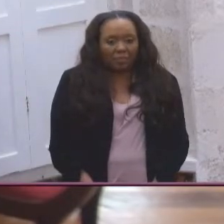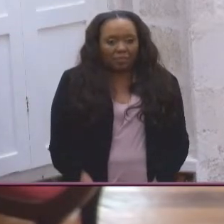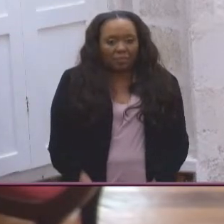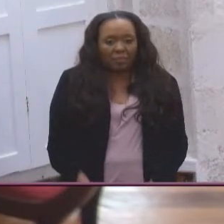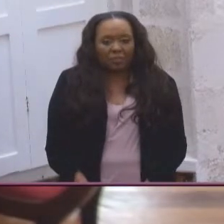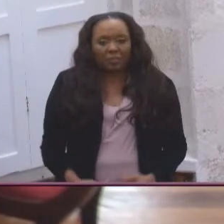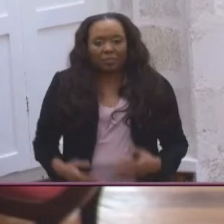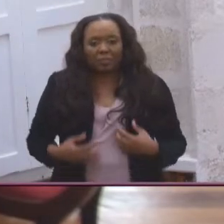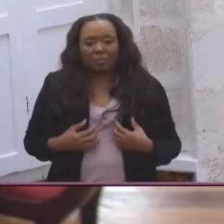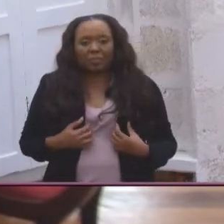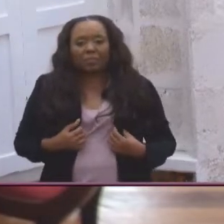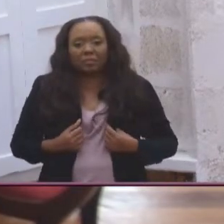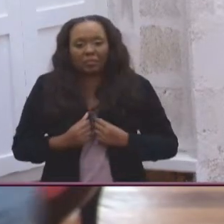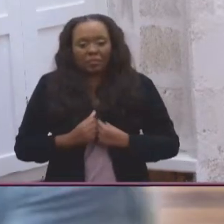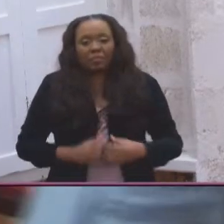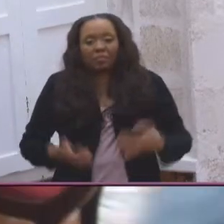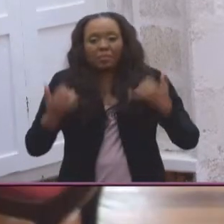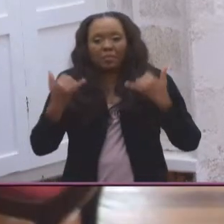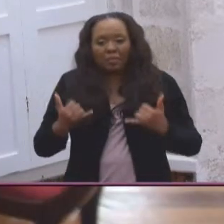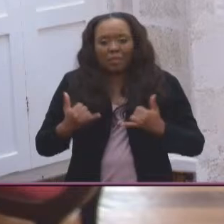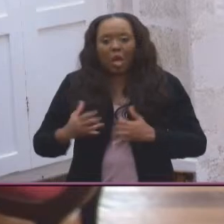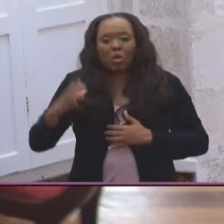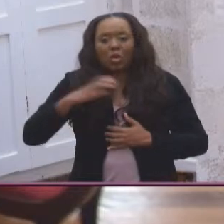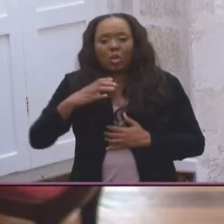Senate is now in committee.